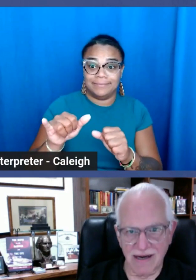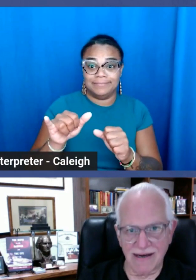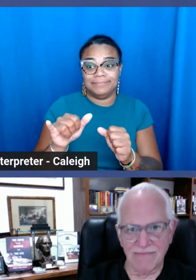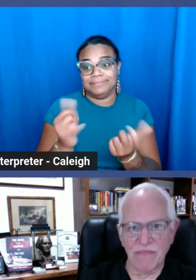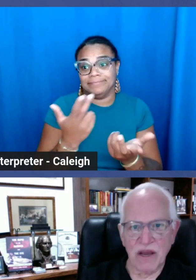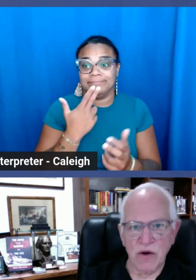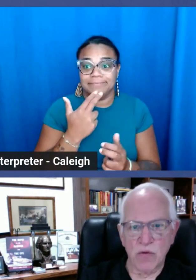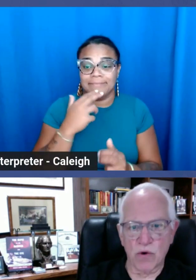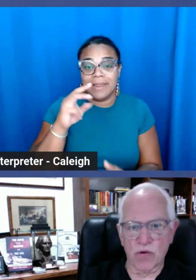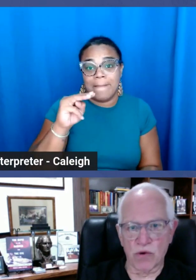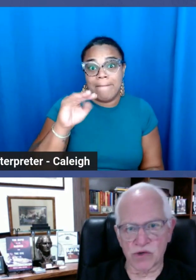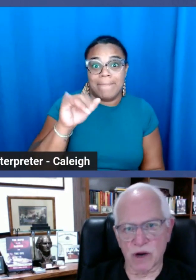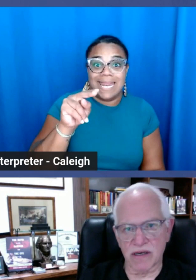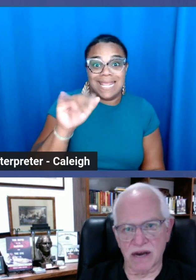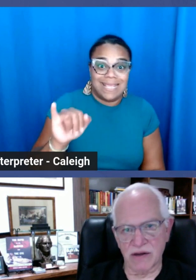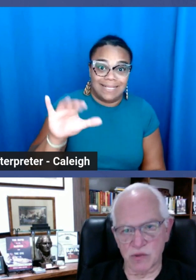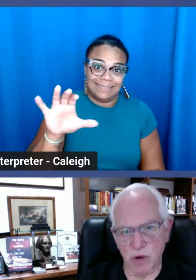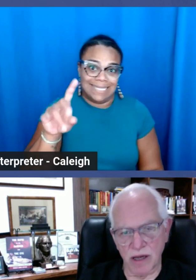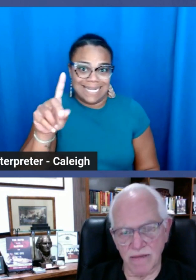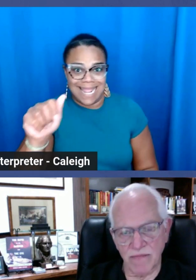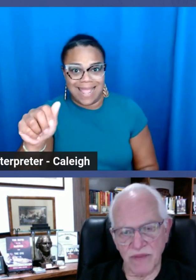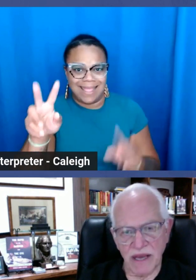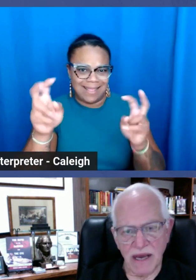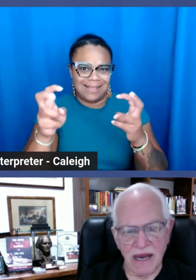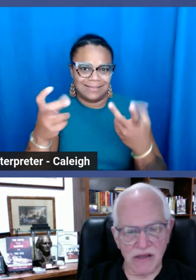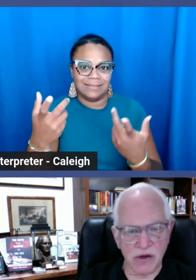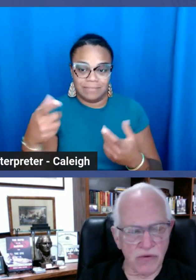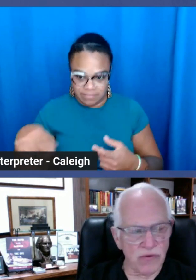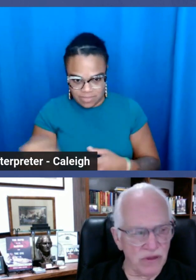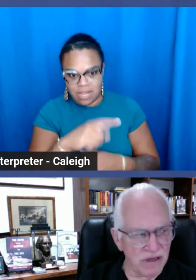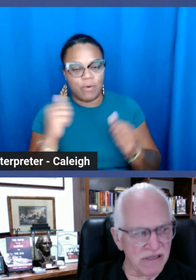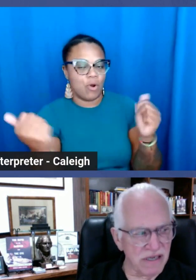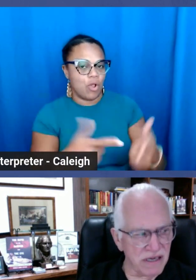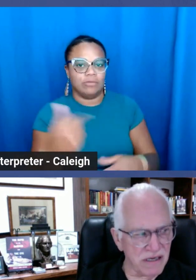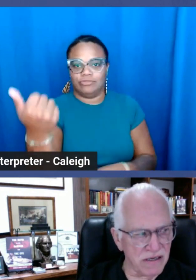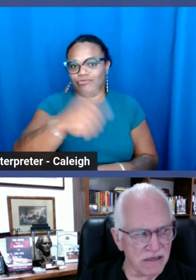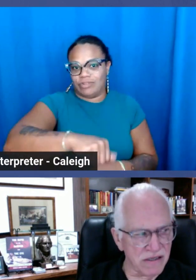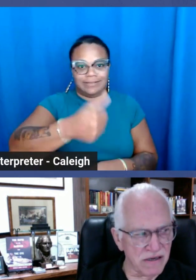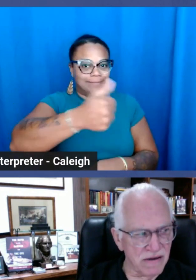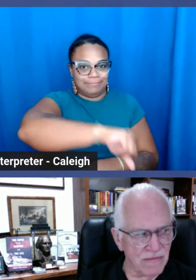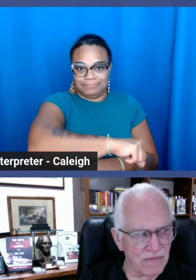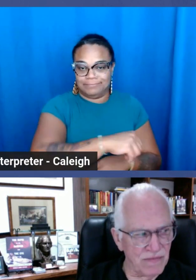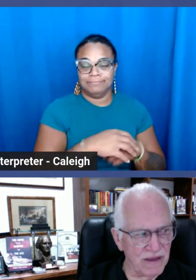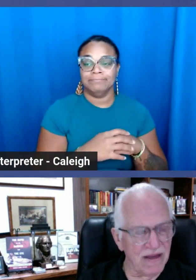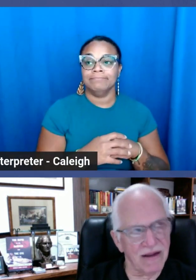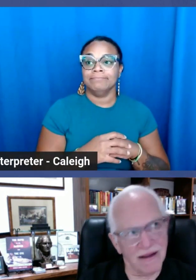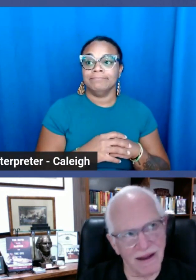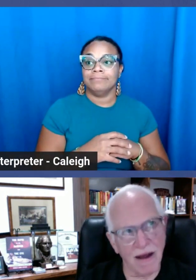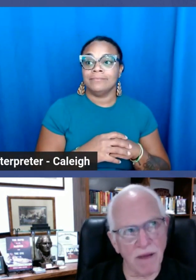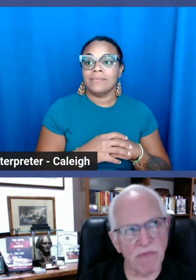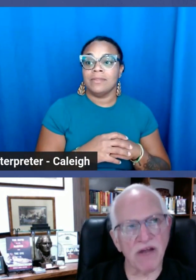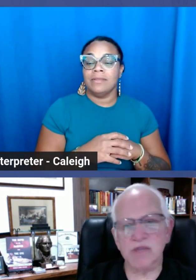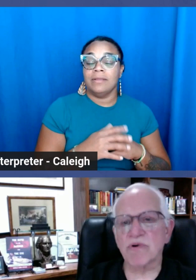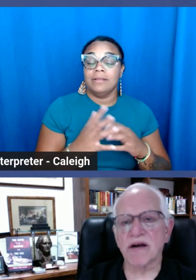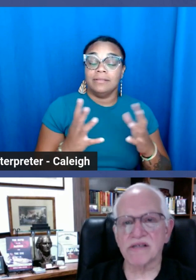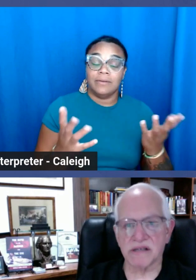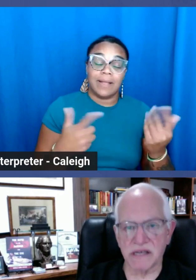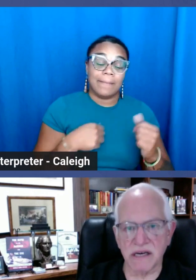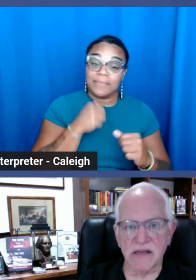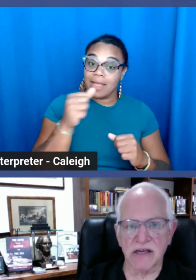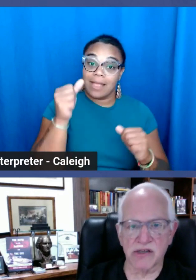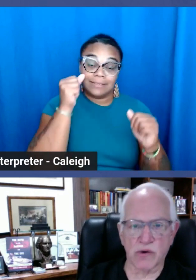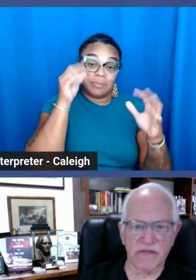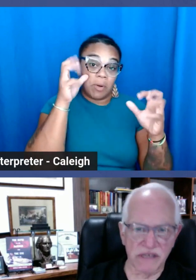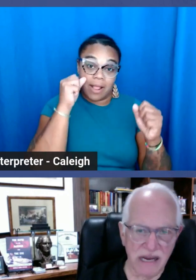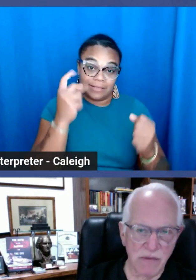CDAs were struck down as well. And so this is, I'm not surprised to see